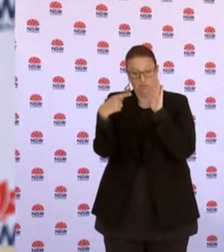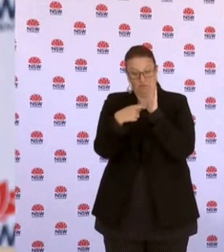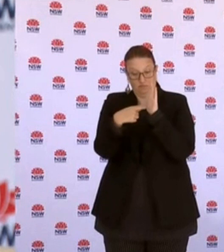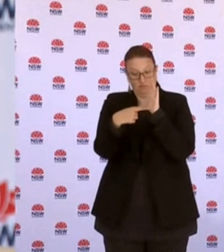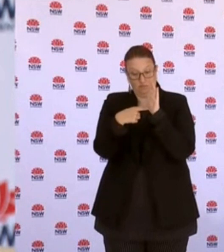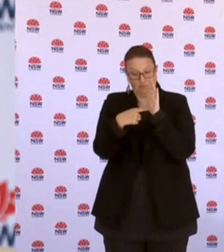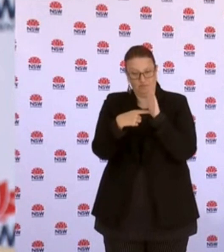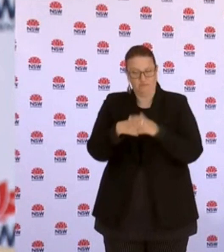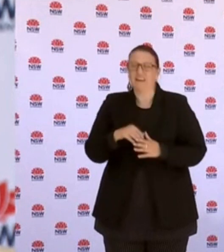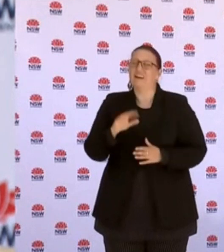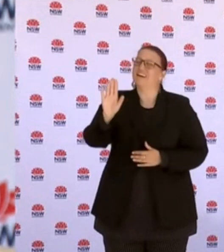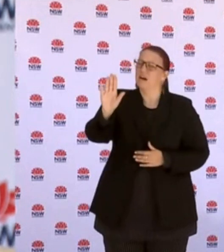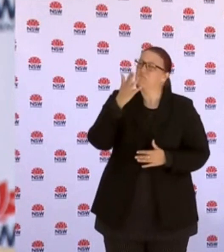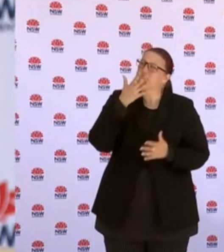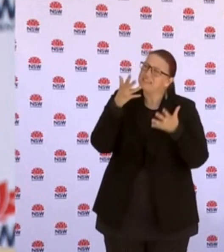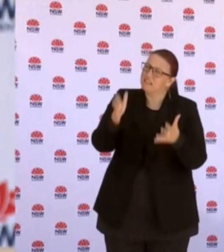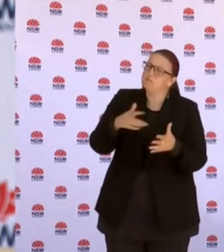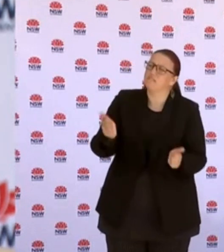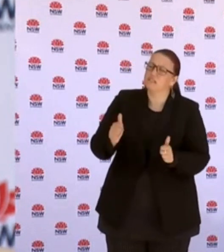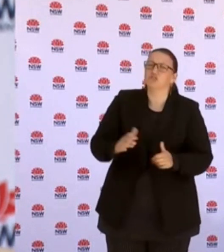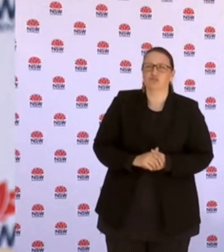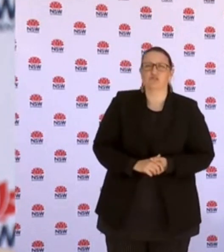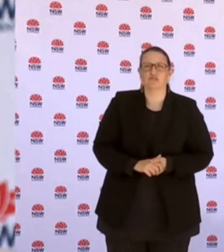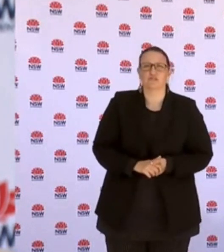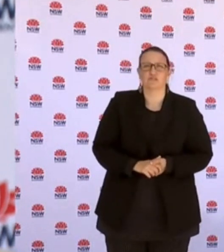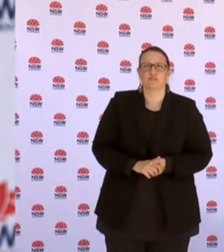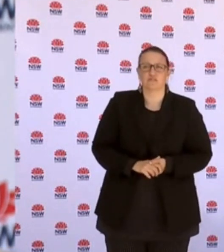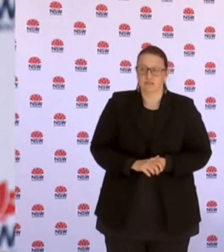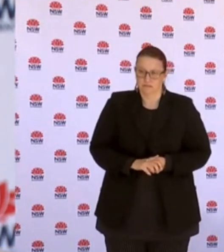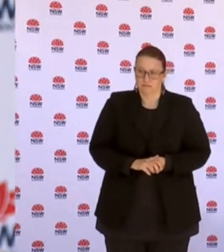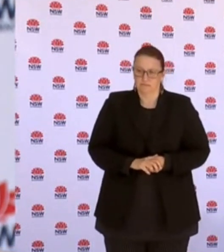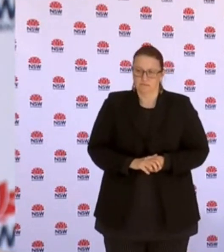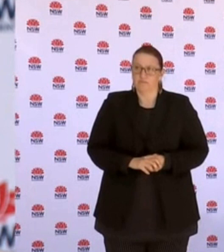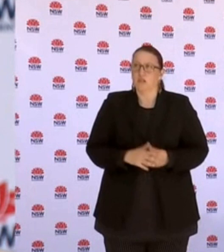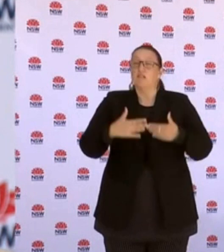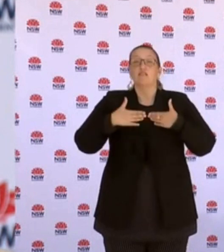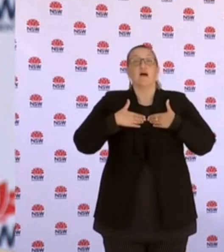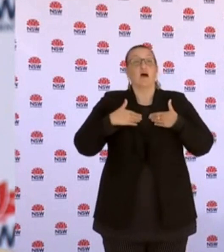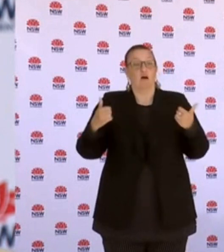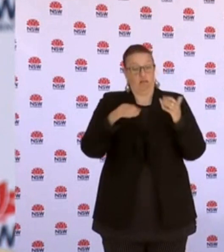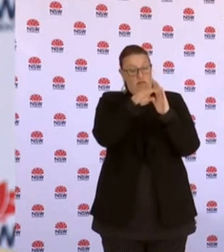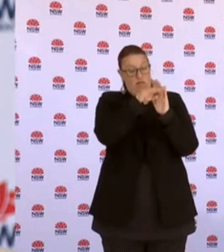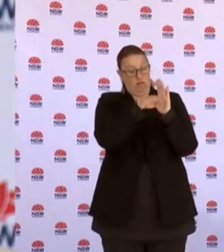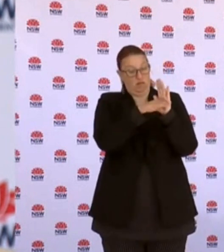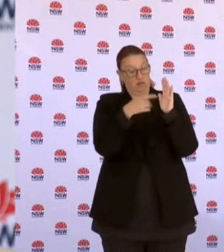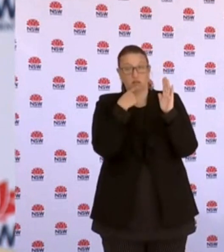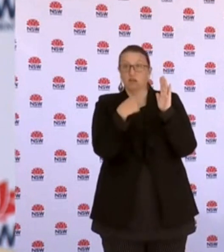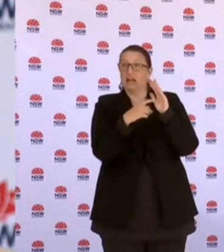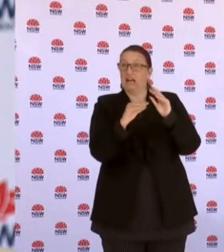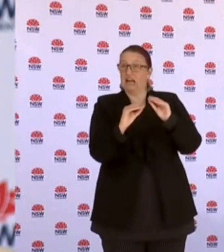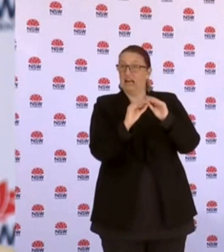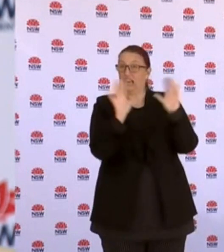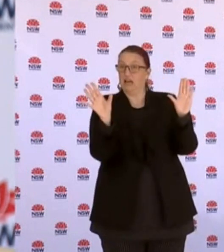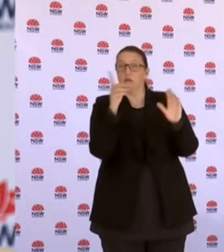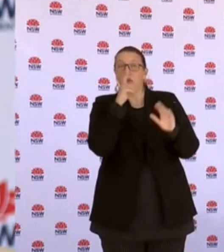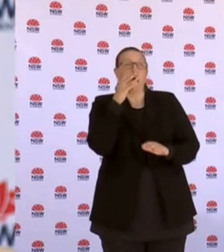orders. Can I just finish? The health orders are very clear. And in relation to retail, can I say the